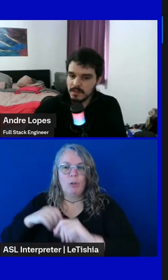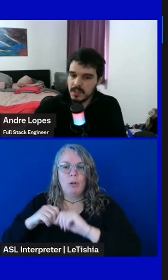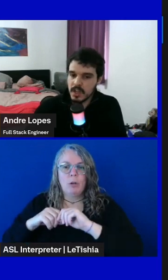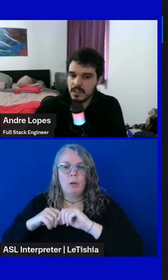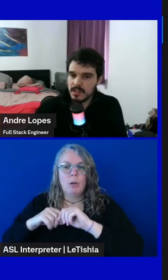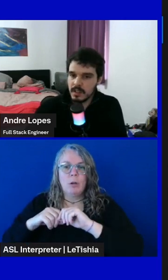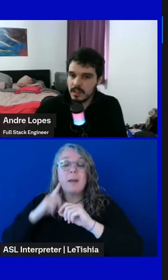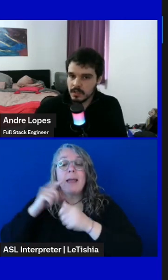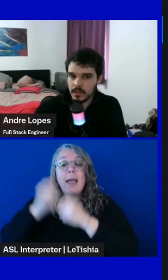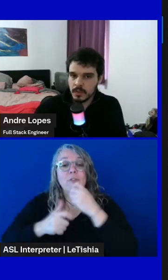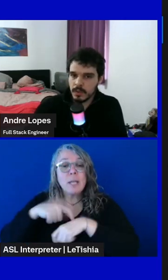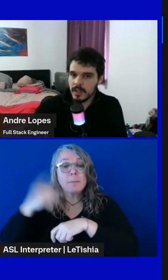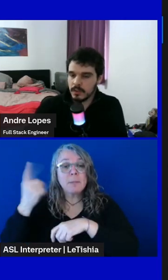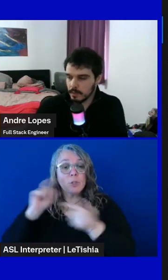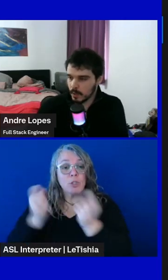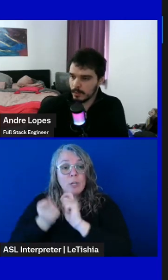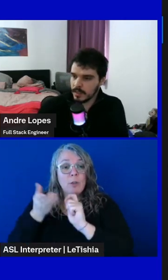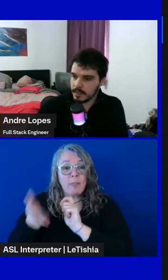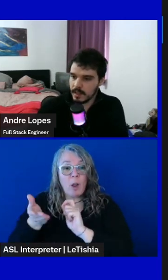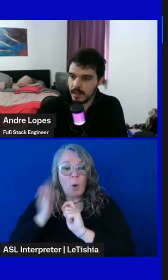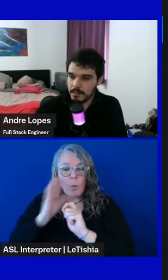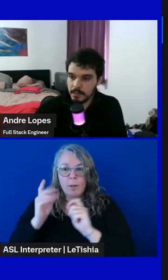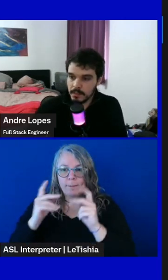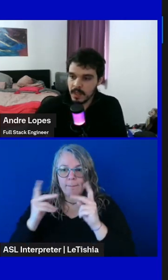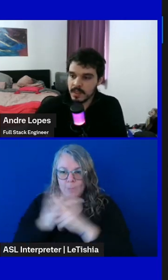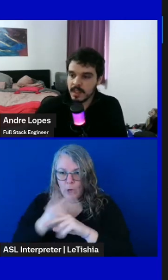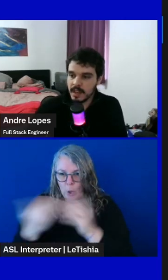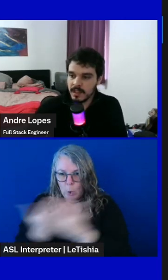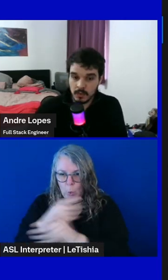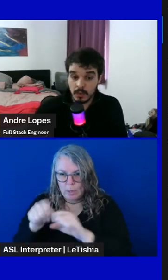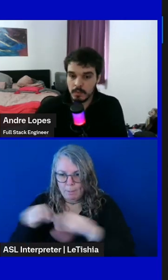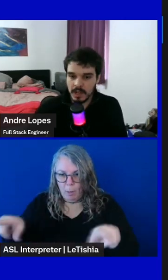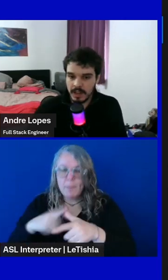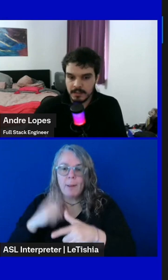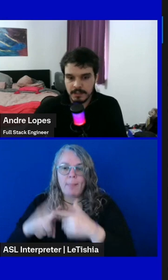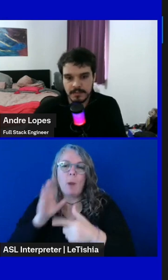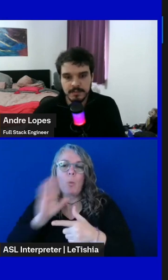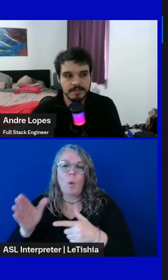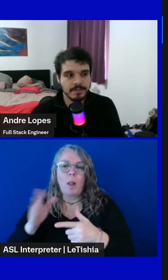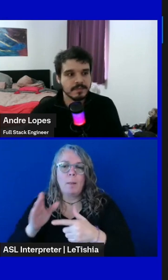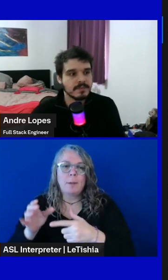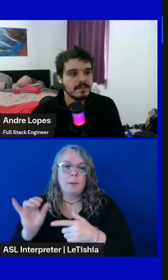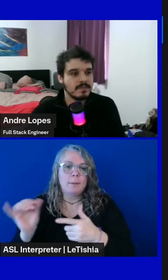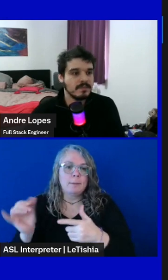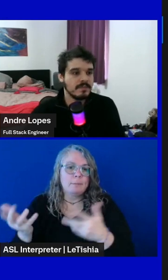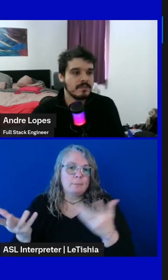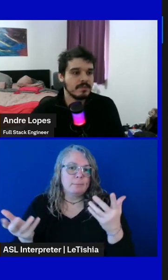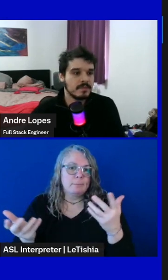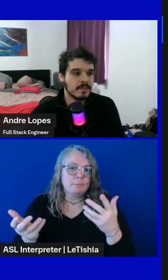every time something changes here, it's going to trigger a new deployment, and then it's going to be live.